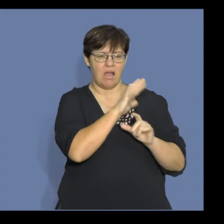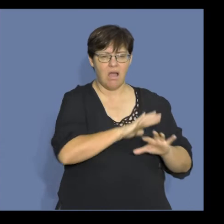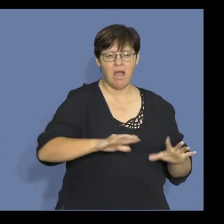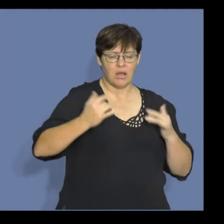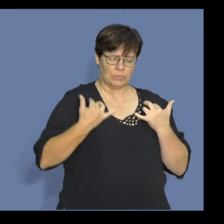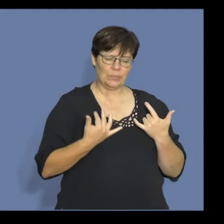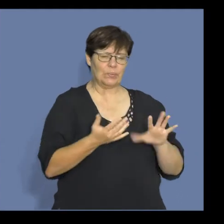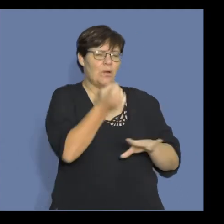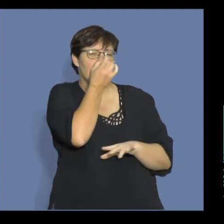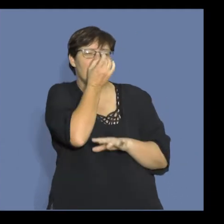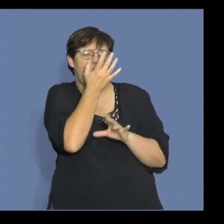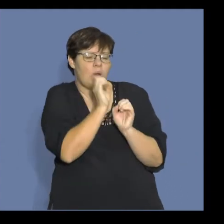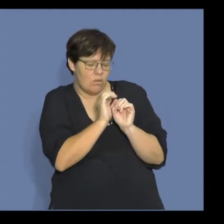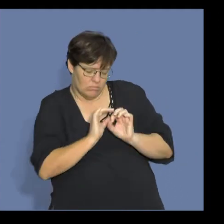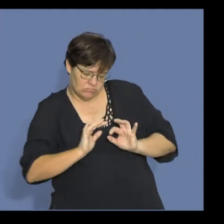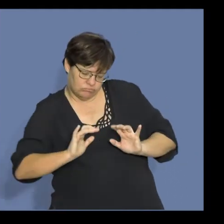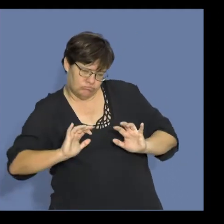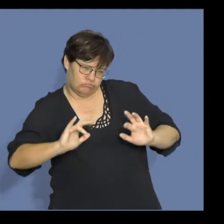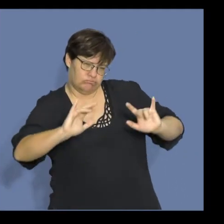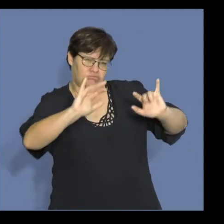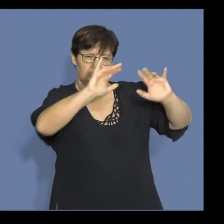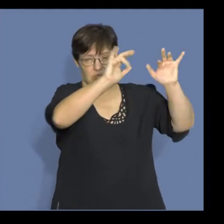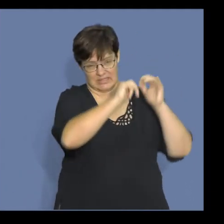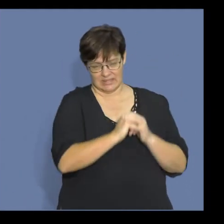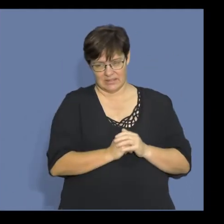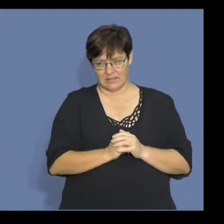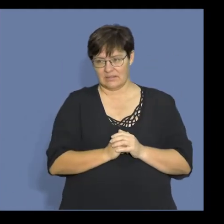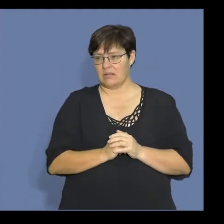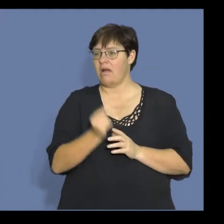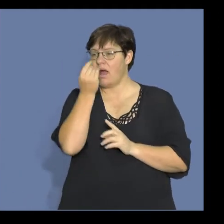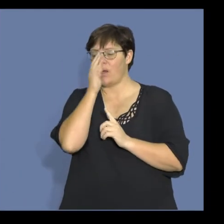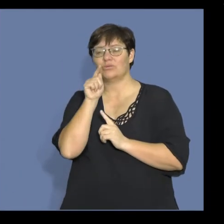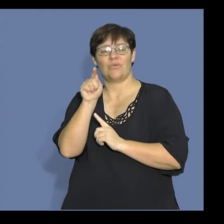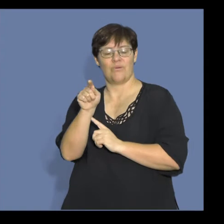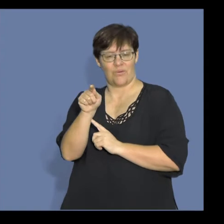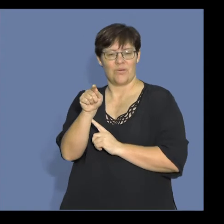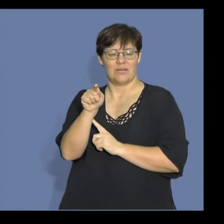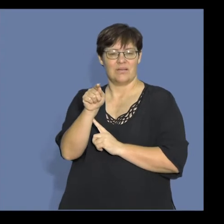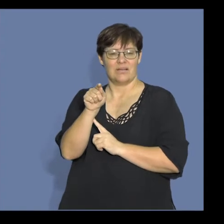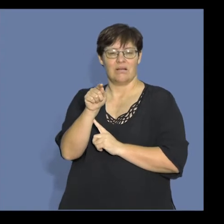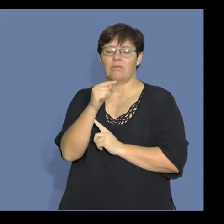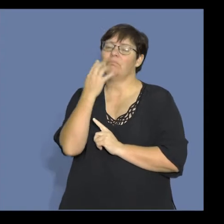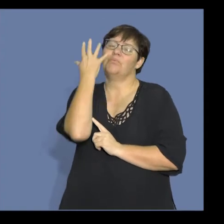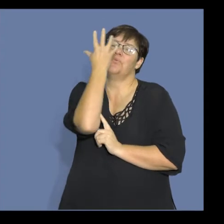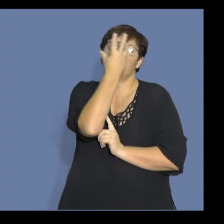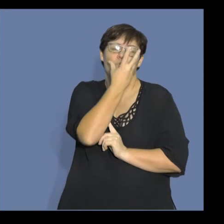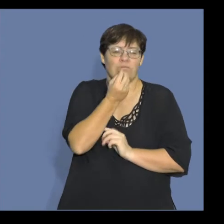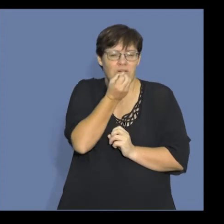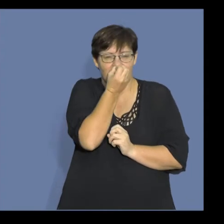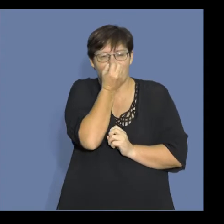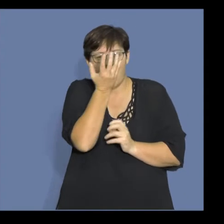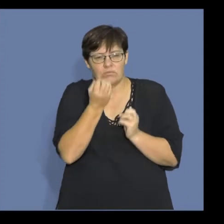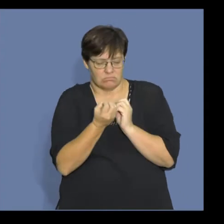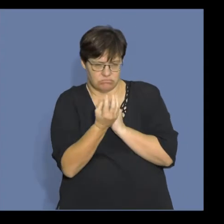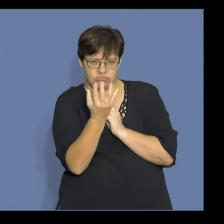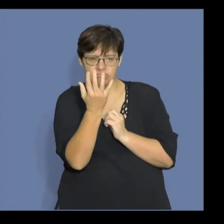the whole area is covered with flowers? And so guys, I've got an image on the next slide which shows you a beautiful image of